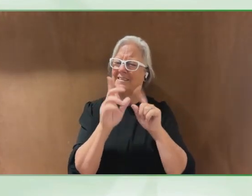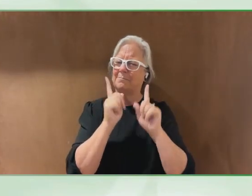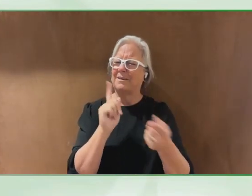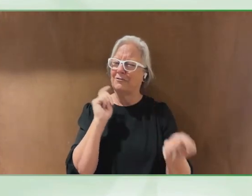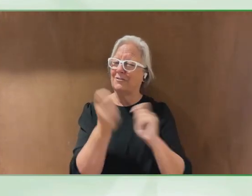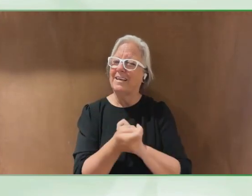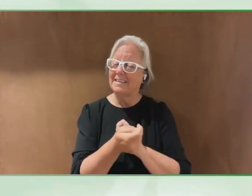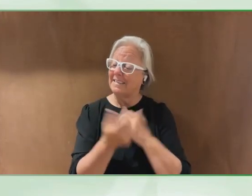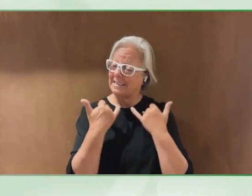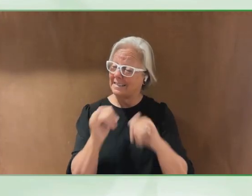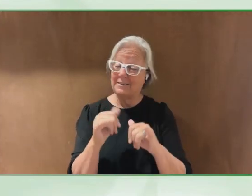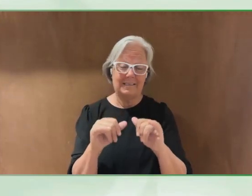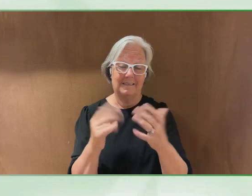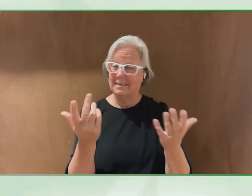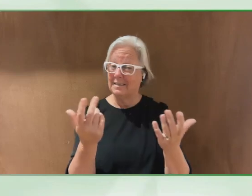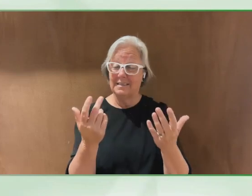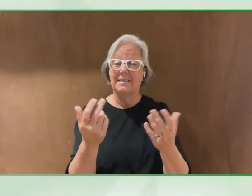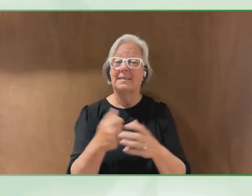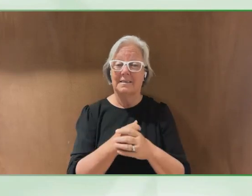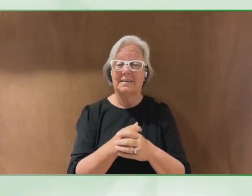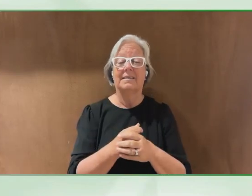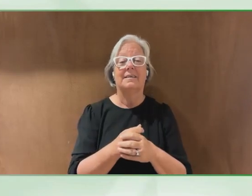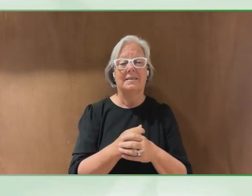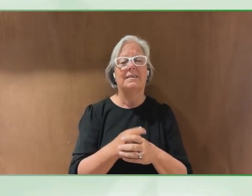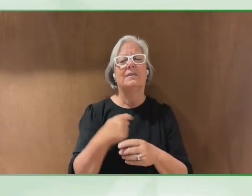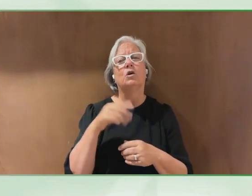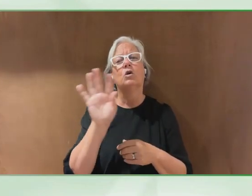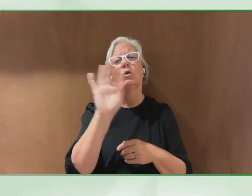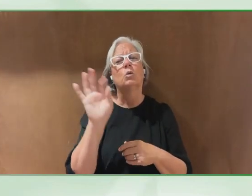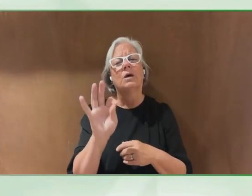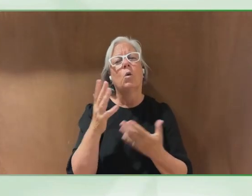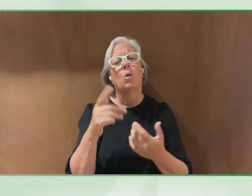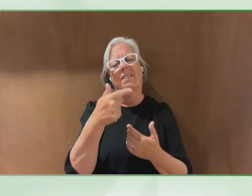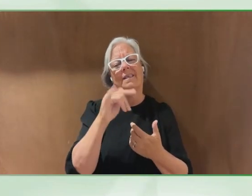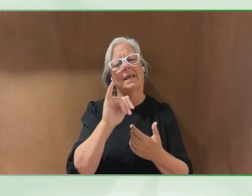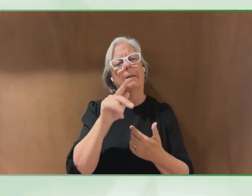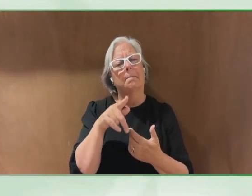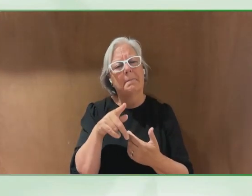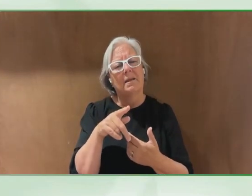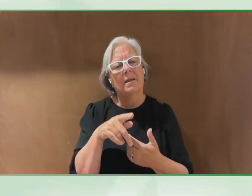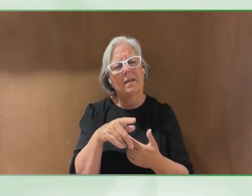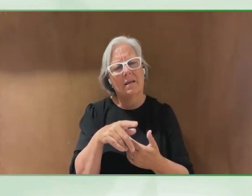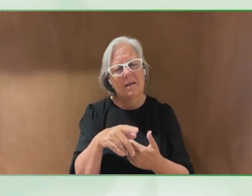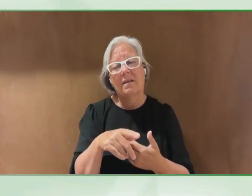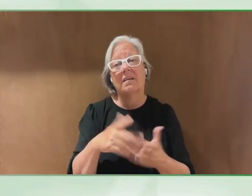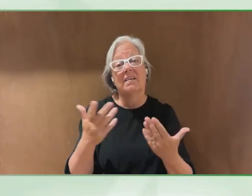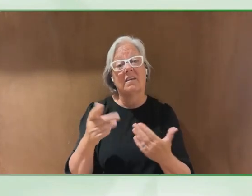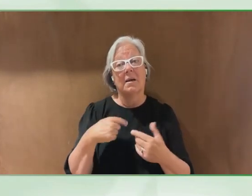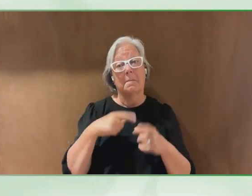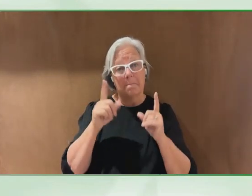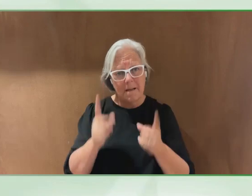one of the things I heard some of the questions of the tips is that actually in the end of the day, we just have to go out and